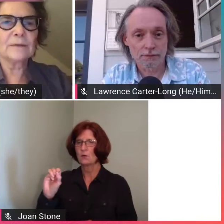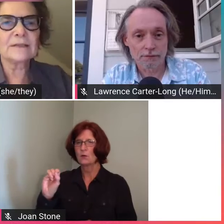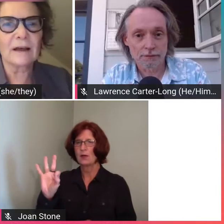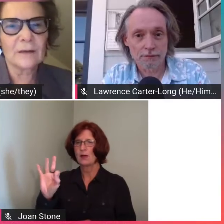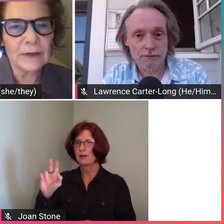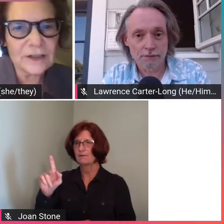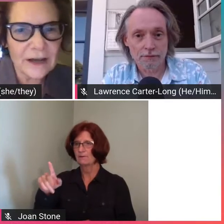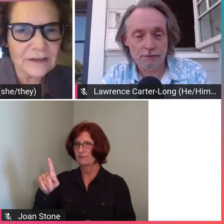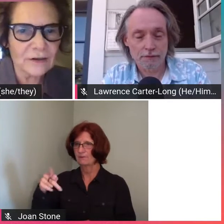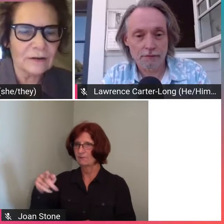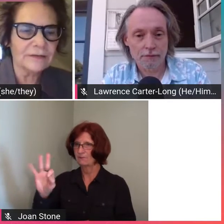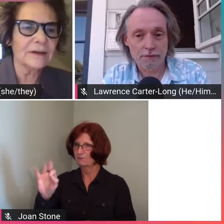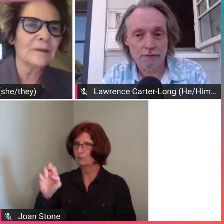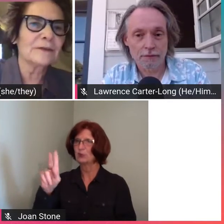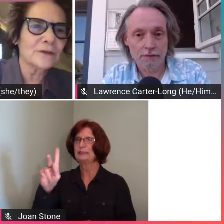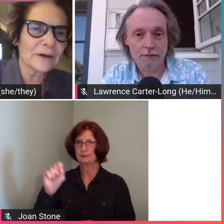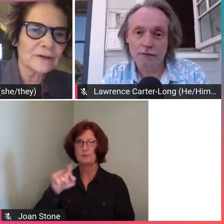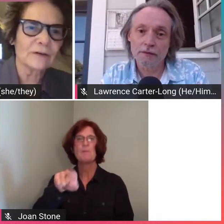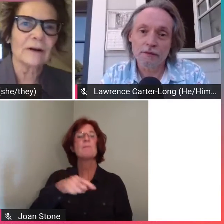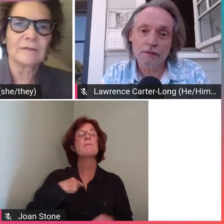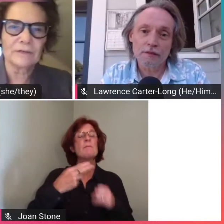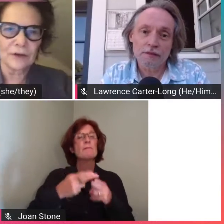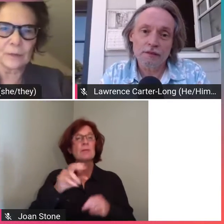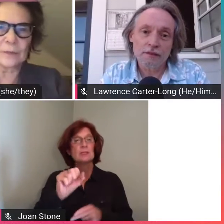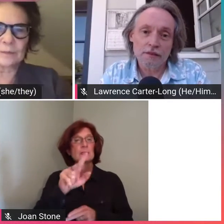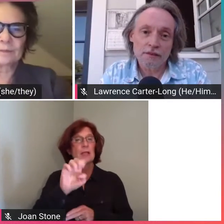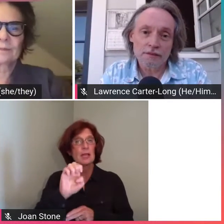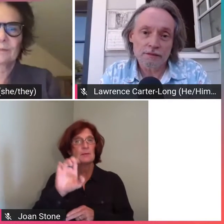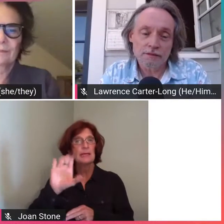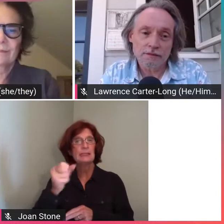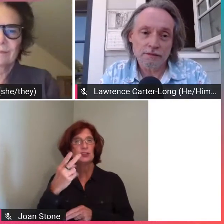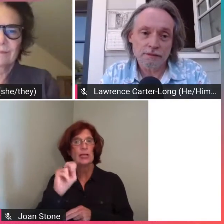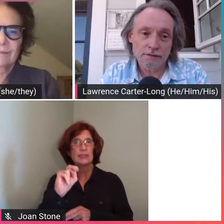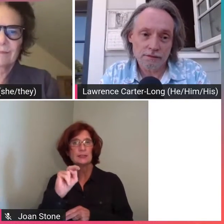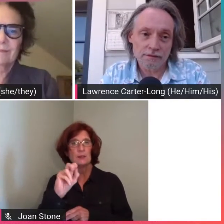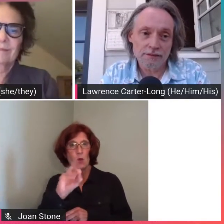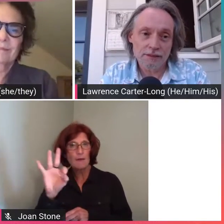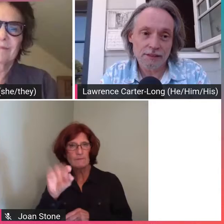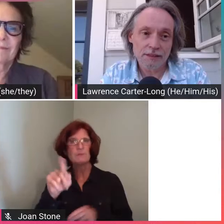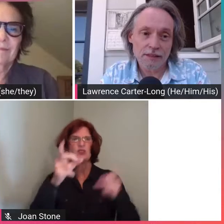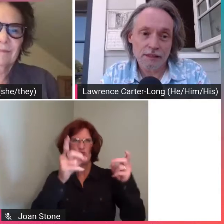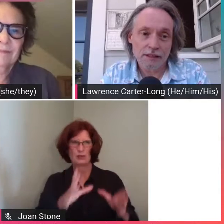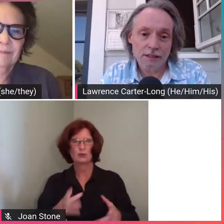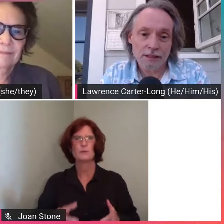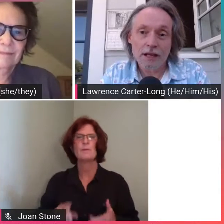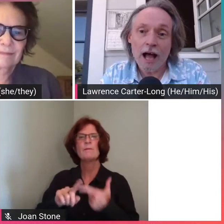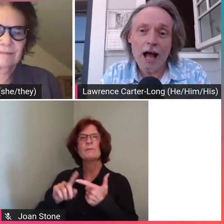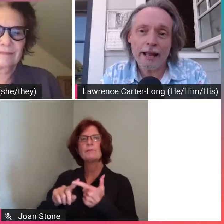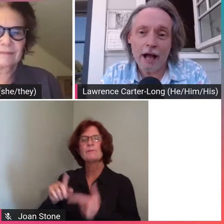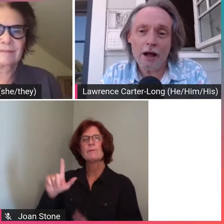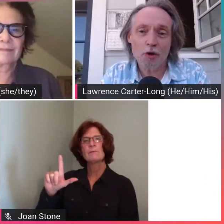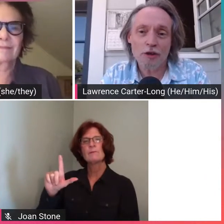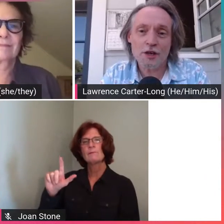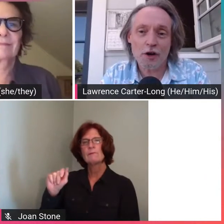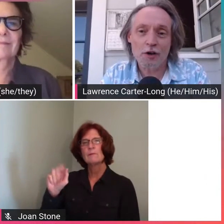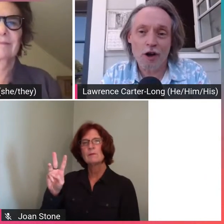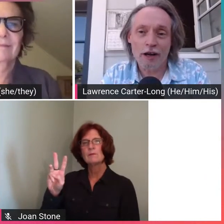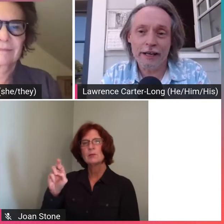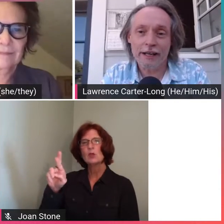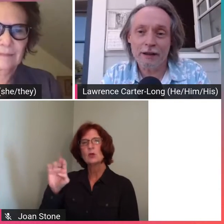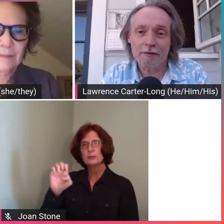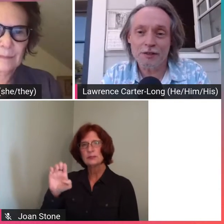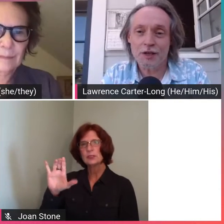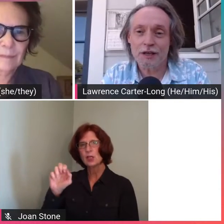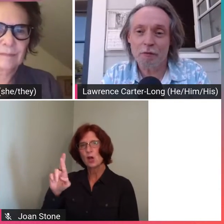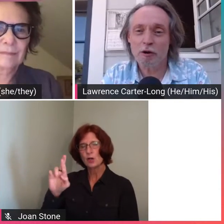My name is Salome Chasnoff, and I'm the director of the film. Perfect. Lawrence? Hi, I'm Lawrence